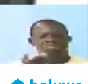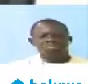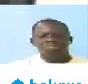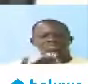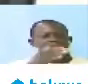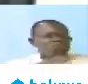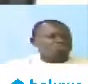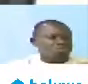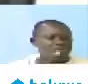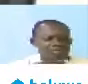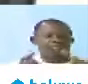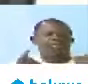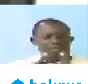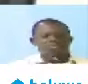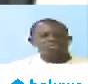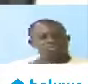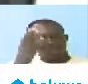What